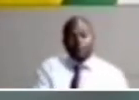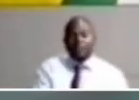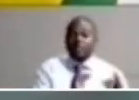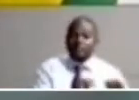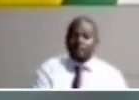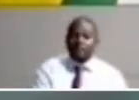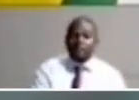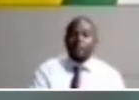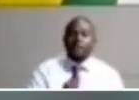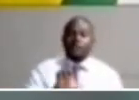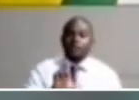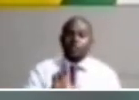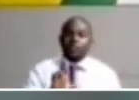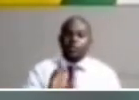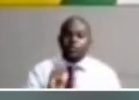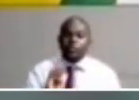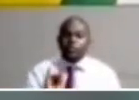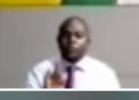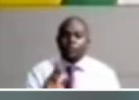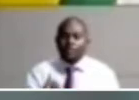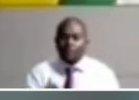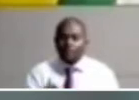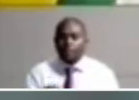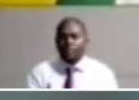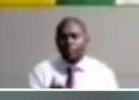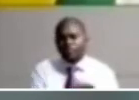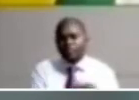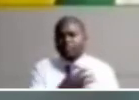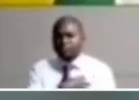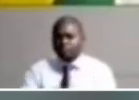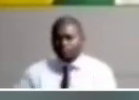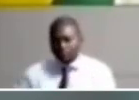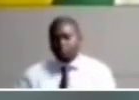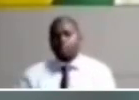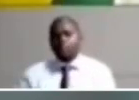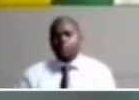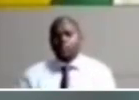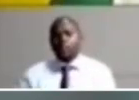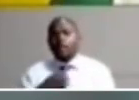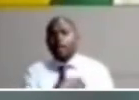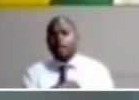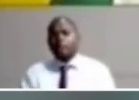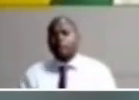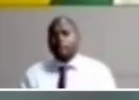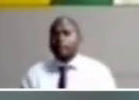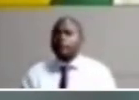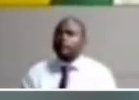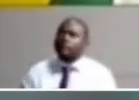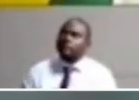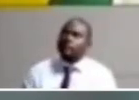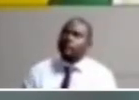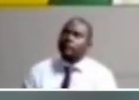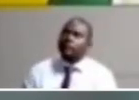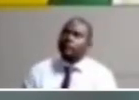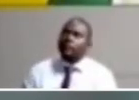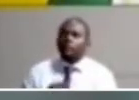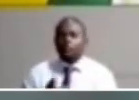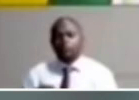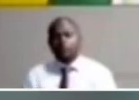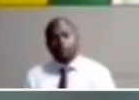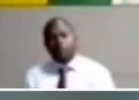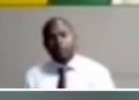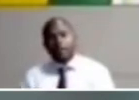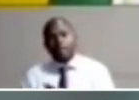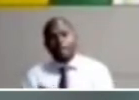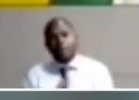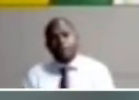Rubiri when it was still a barracks. The army leader at that time pacified me by turning